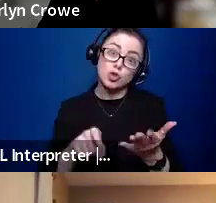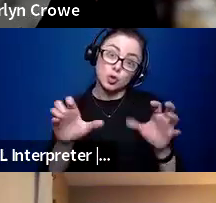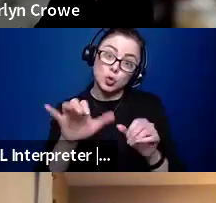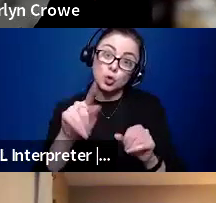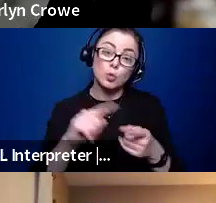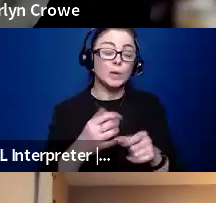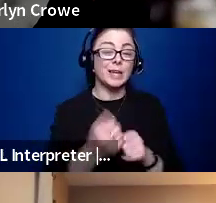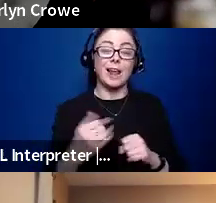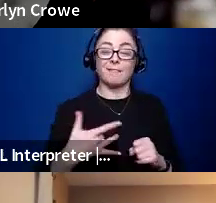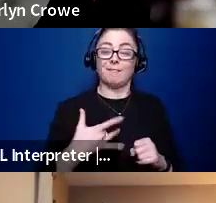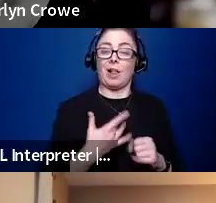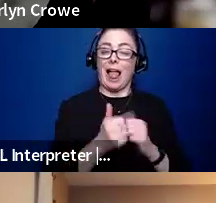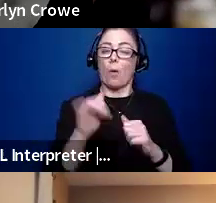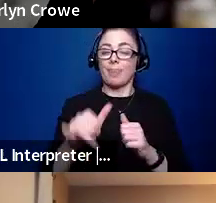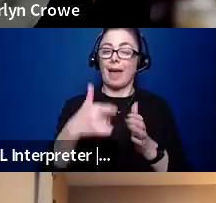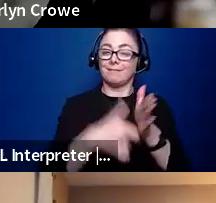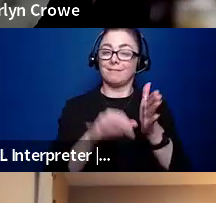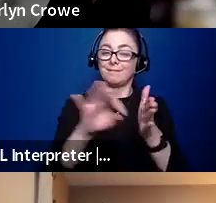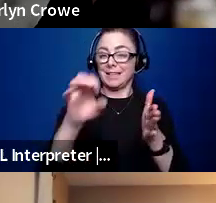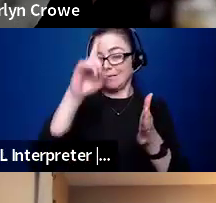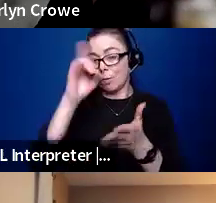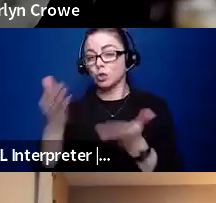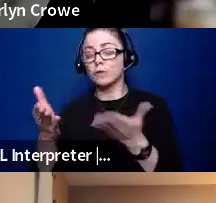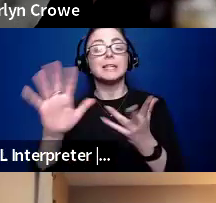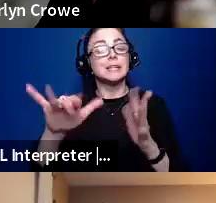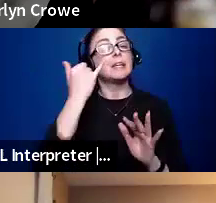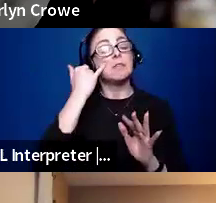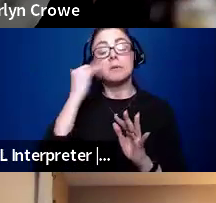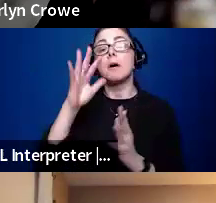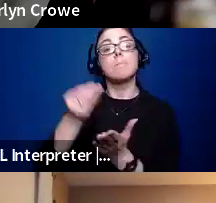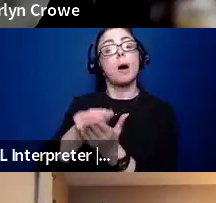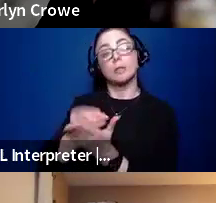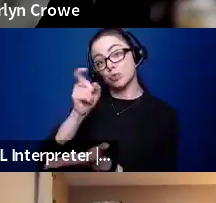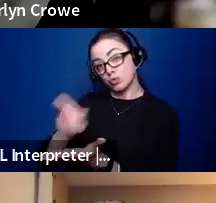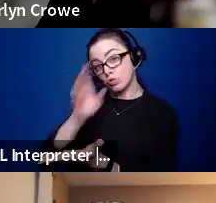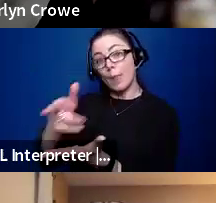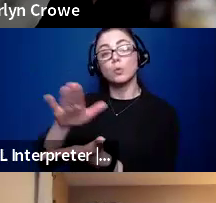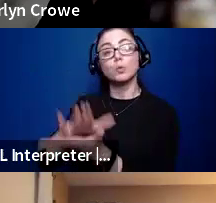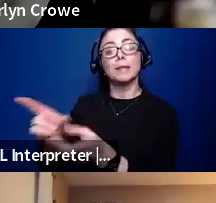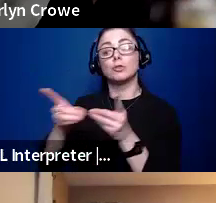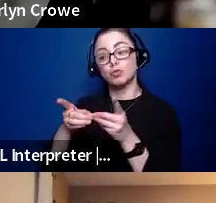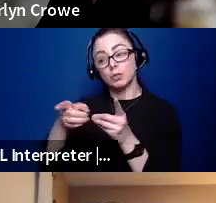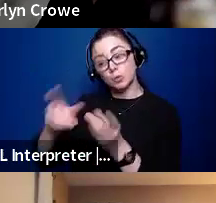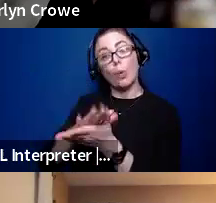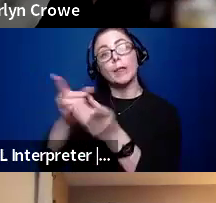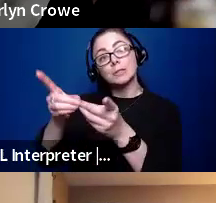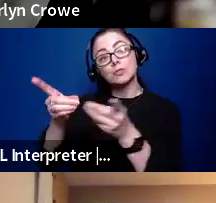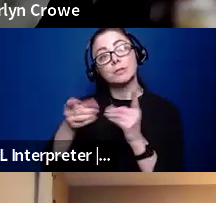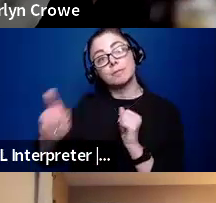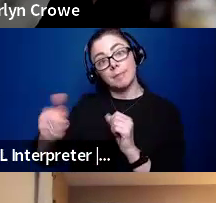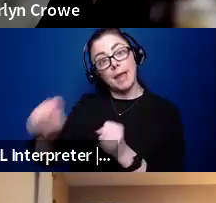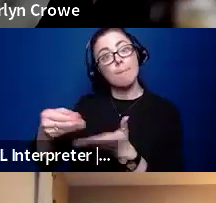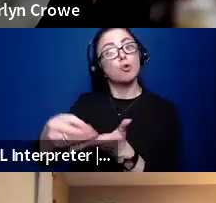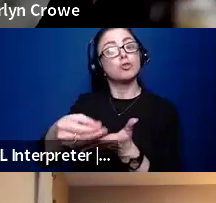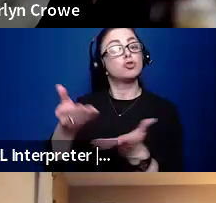fee for service would work. But if you were to say, let's give that money directly to the school districts and then they can purchase those services, that might